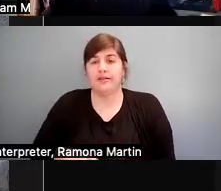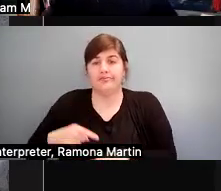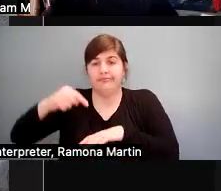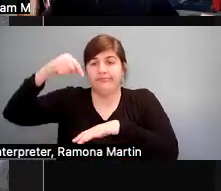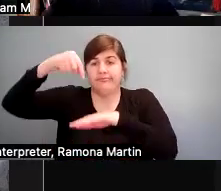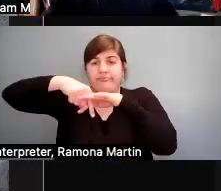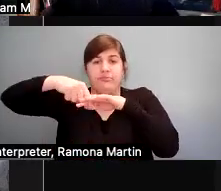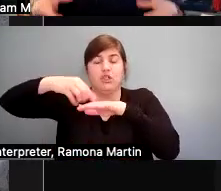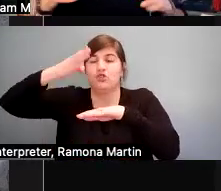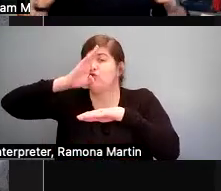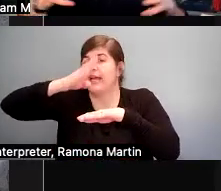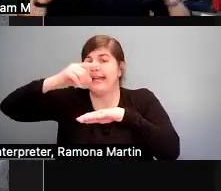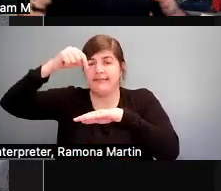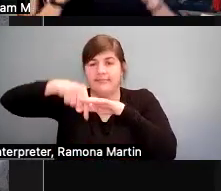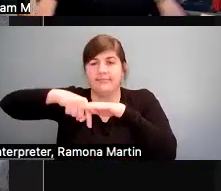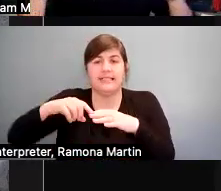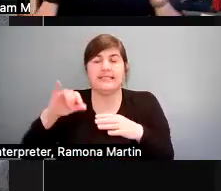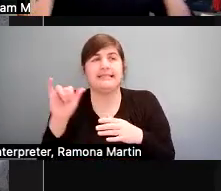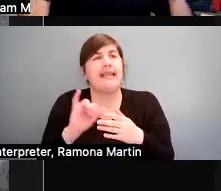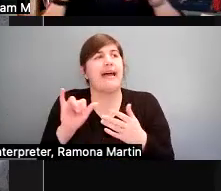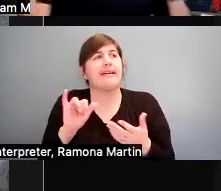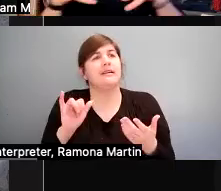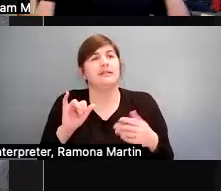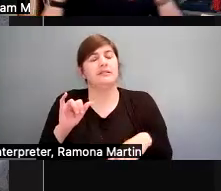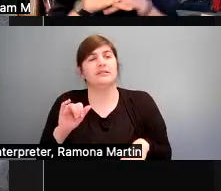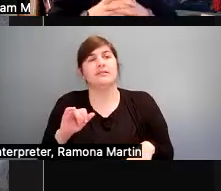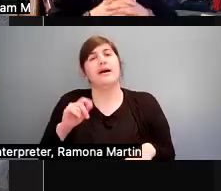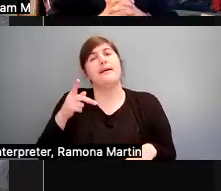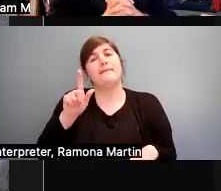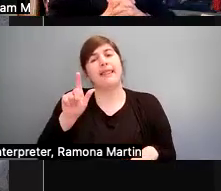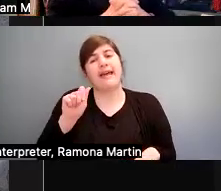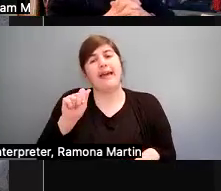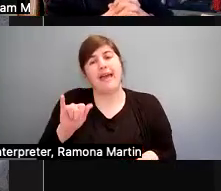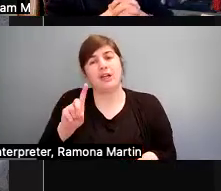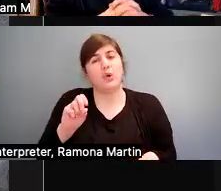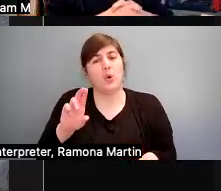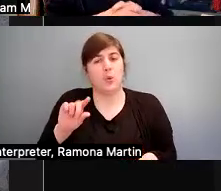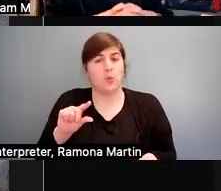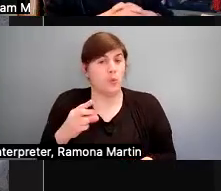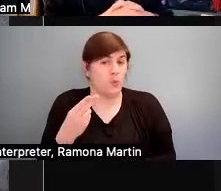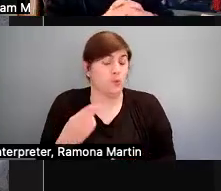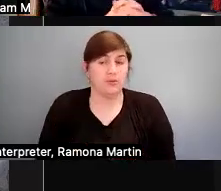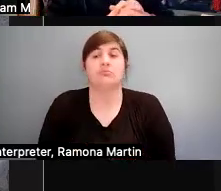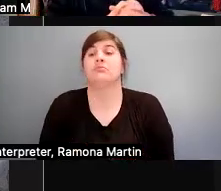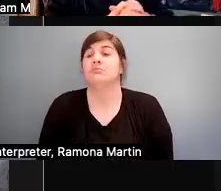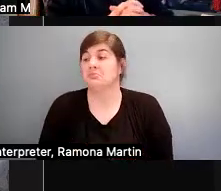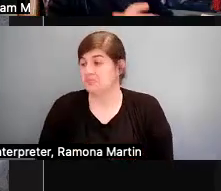like it's got the consistency of like squeezy dough, play dough. Uh-huh. Yeah. Whoa, cool.